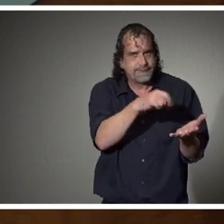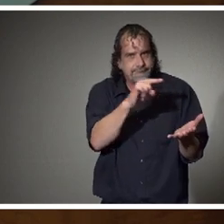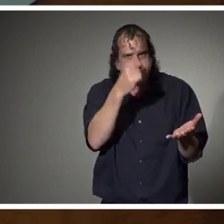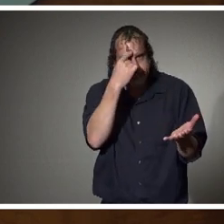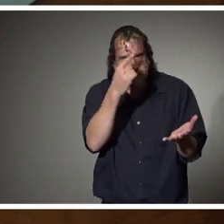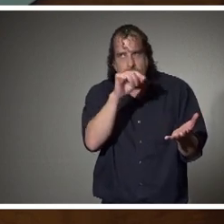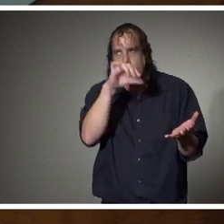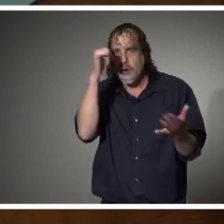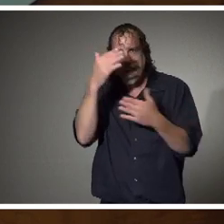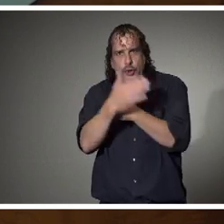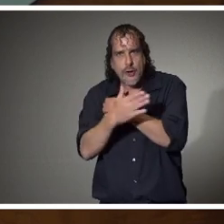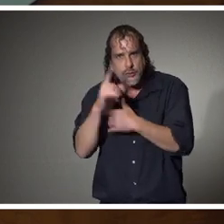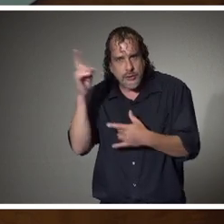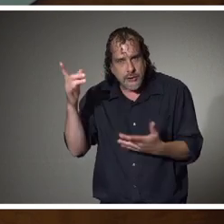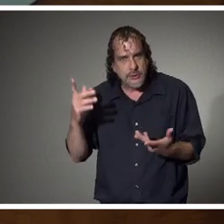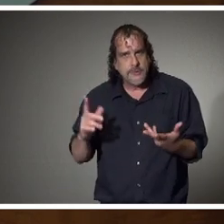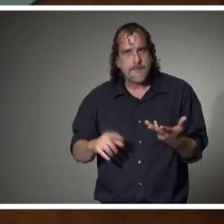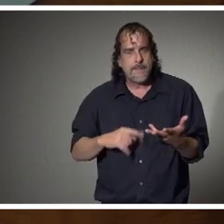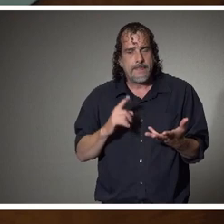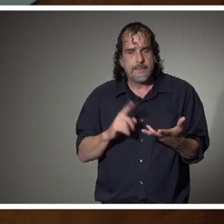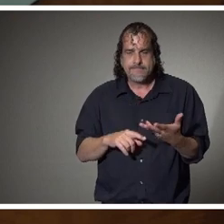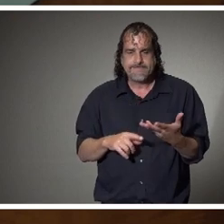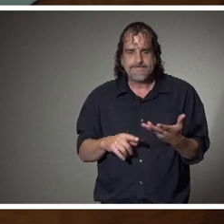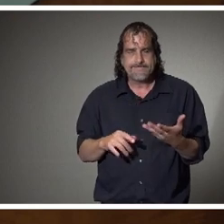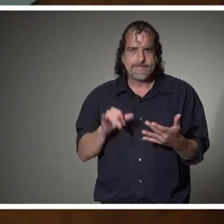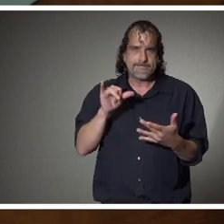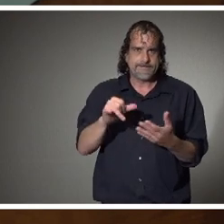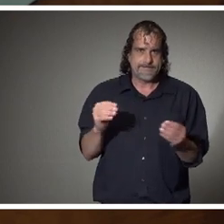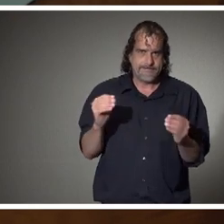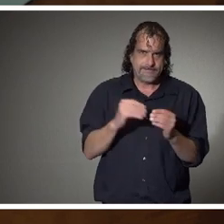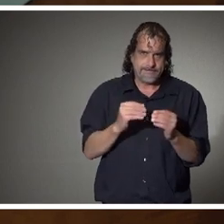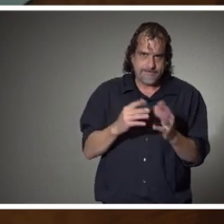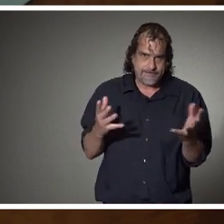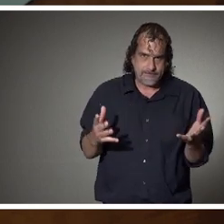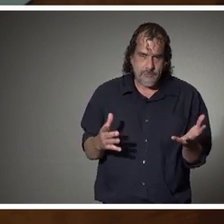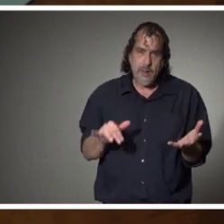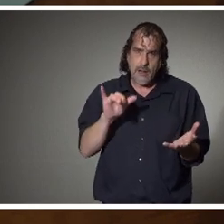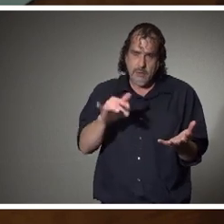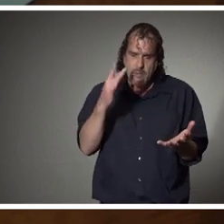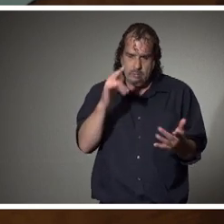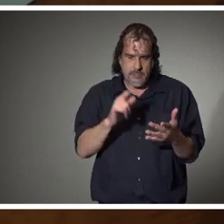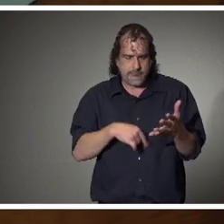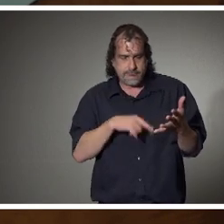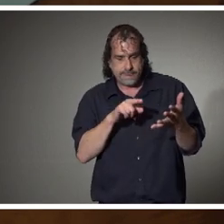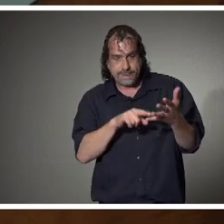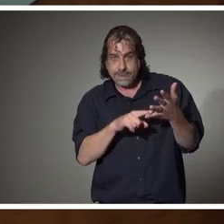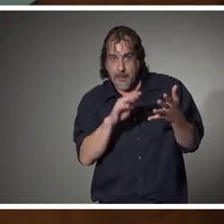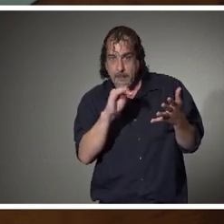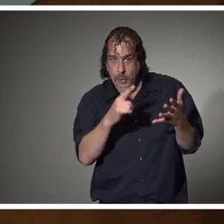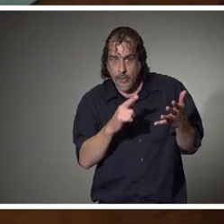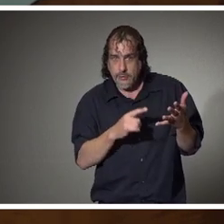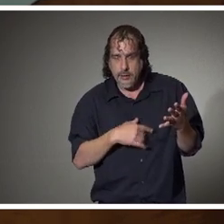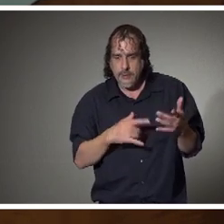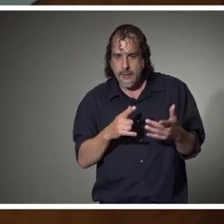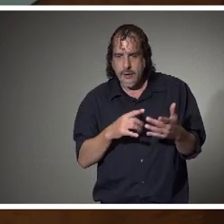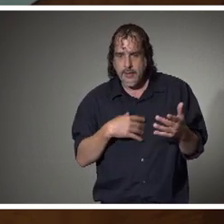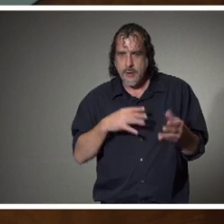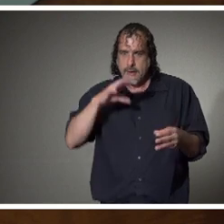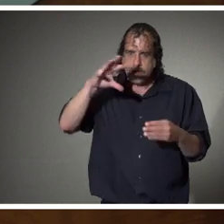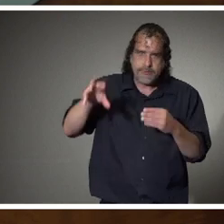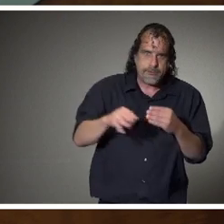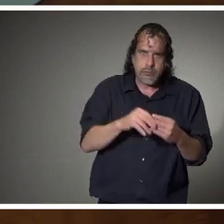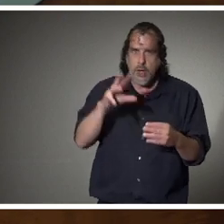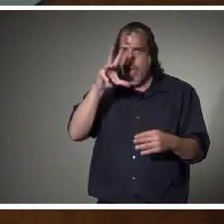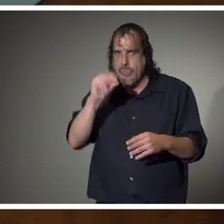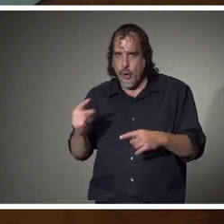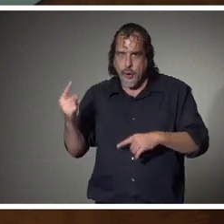around the country, that perhaps they needed to do more. And so that's why at the end of March, they put in 30 more days